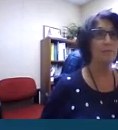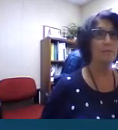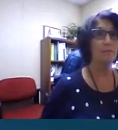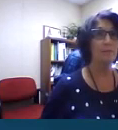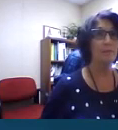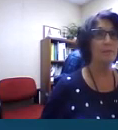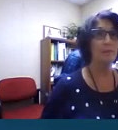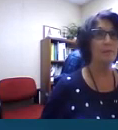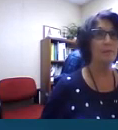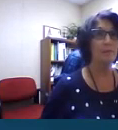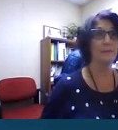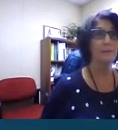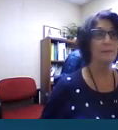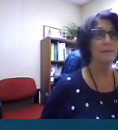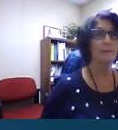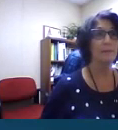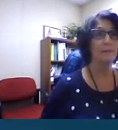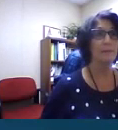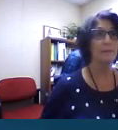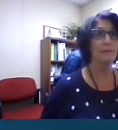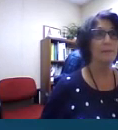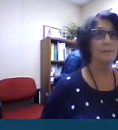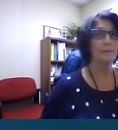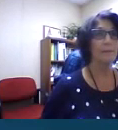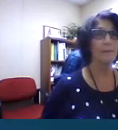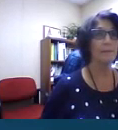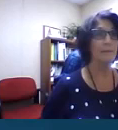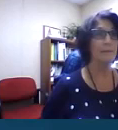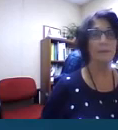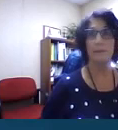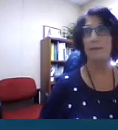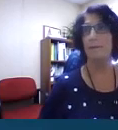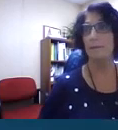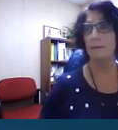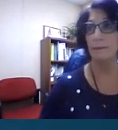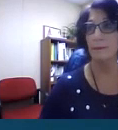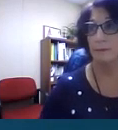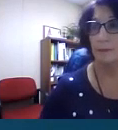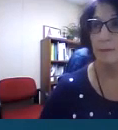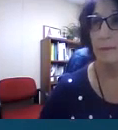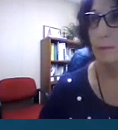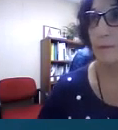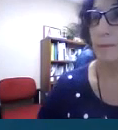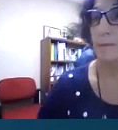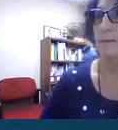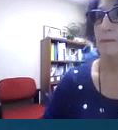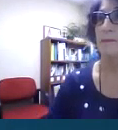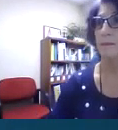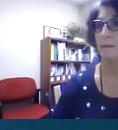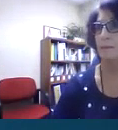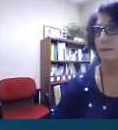Sigmund Freud. So that's a little bit of background, but I'm going to talk about him. The pioneer in public relations, Edward